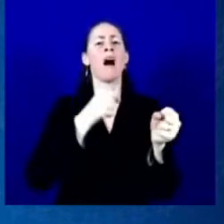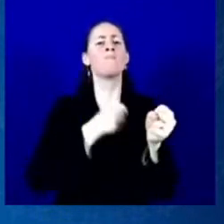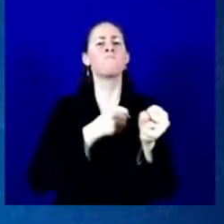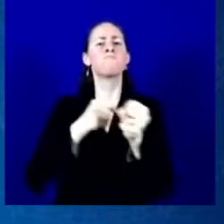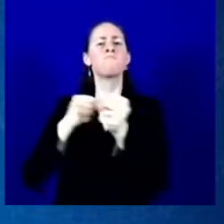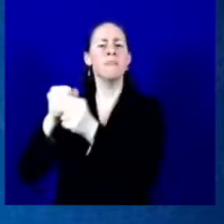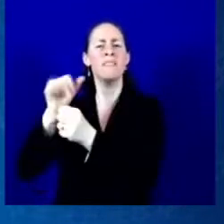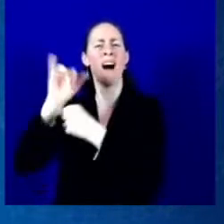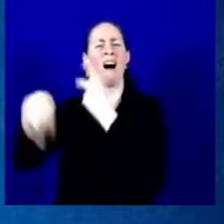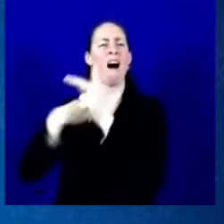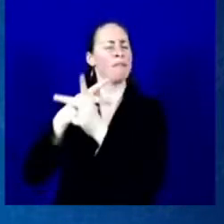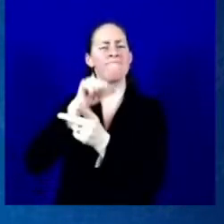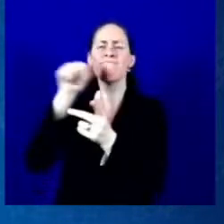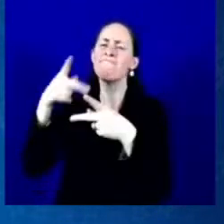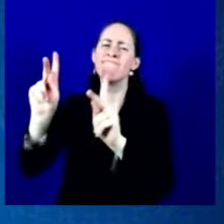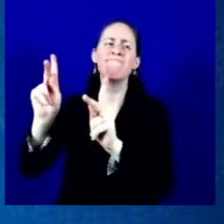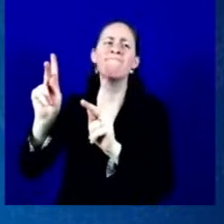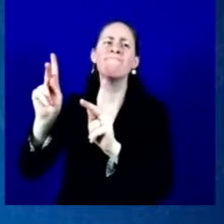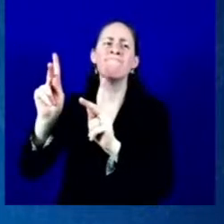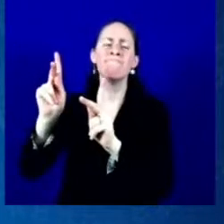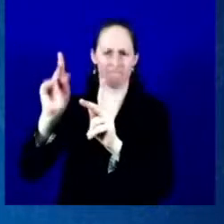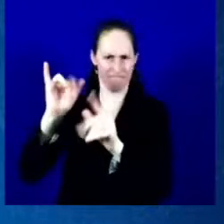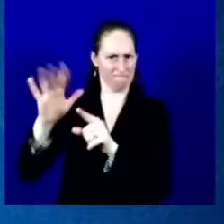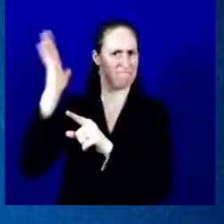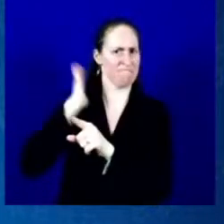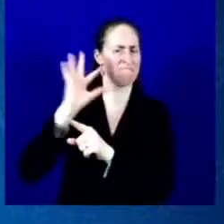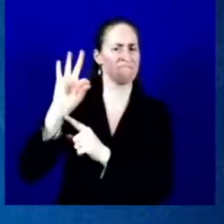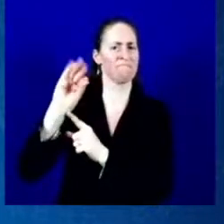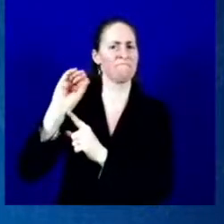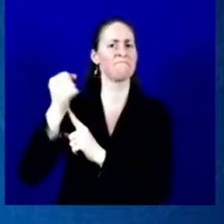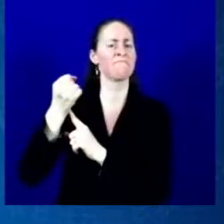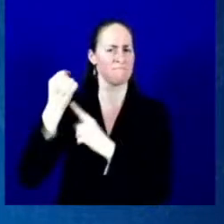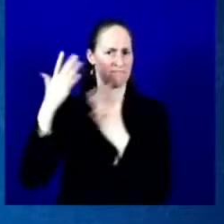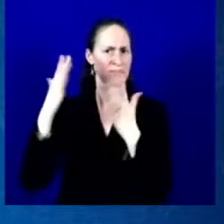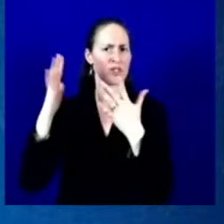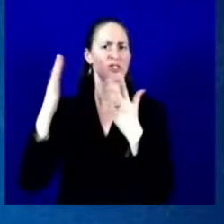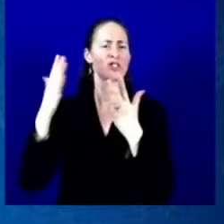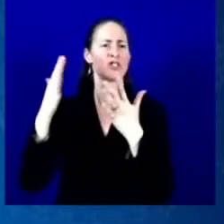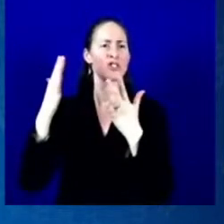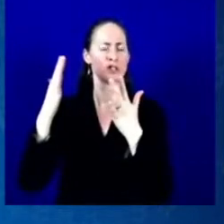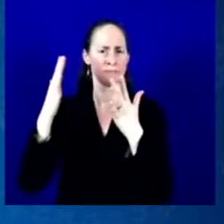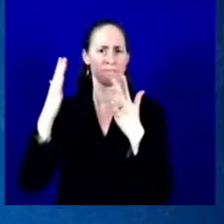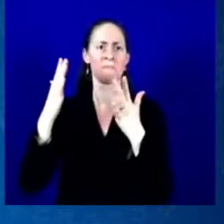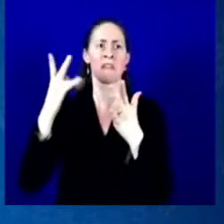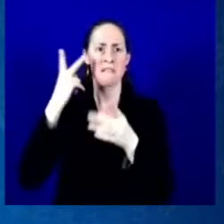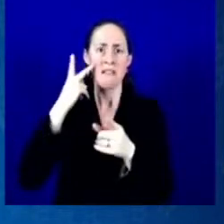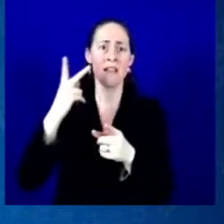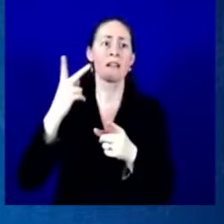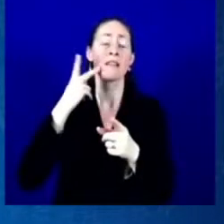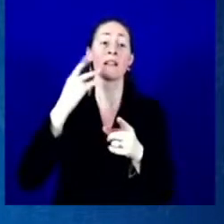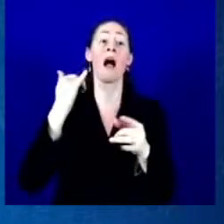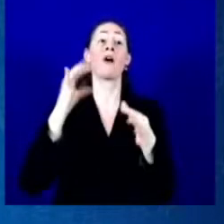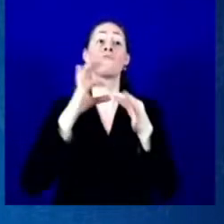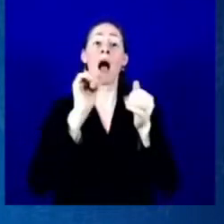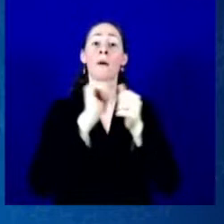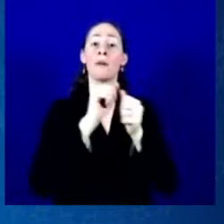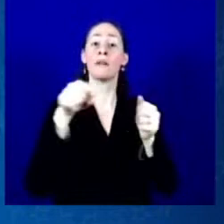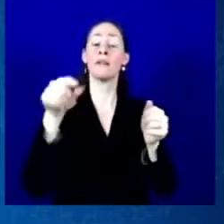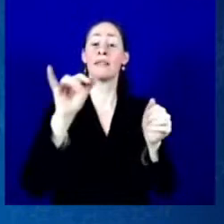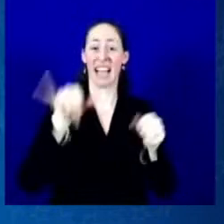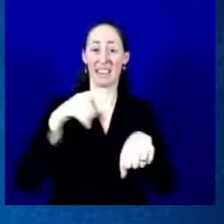NRA. Mass shootings and gun violence declined. Check out the report over 10 years. But in the